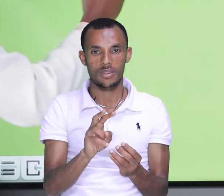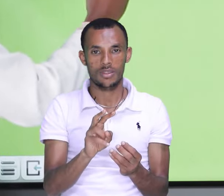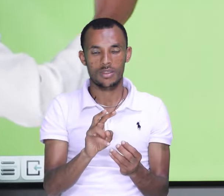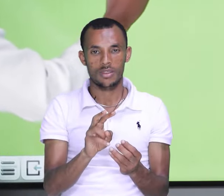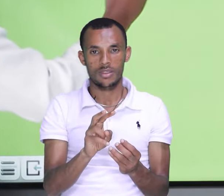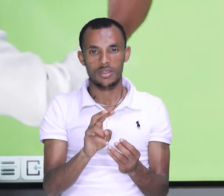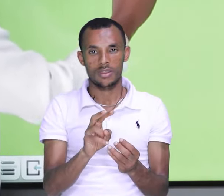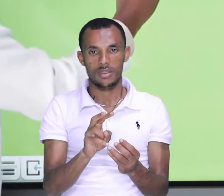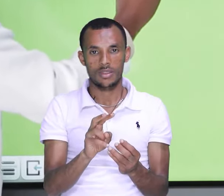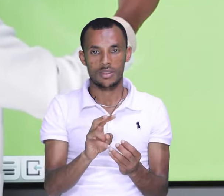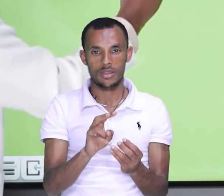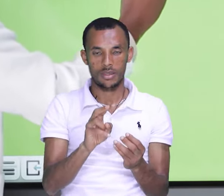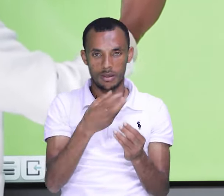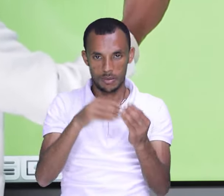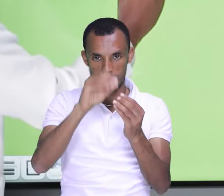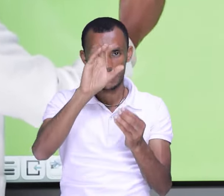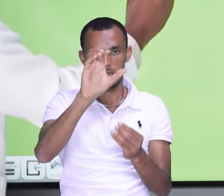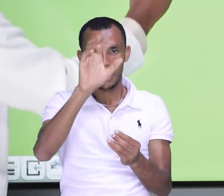plus